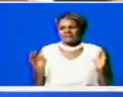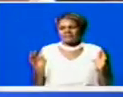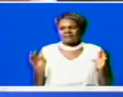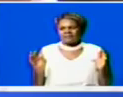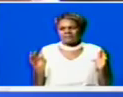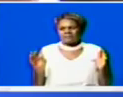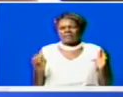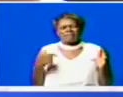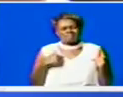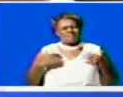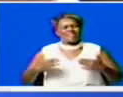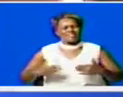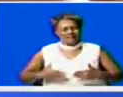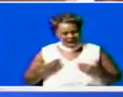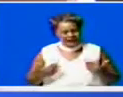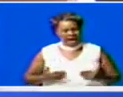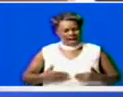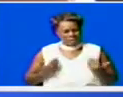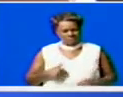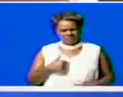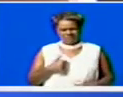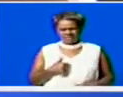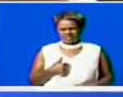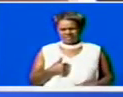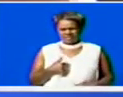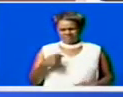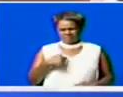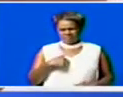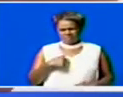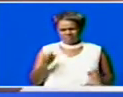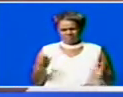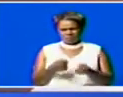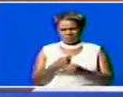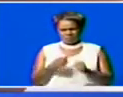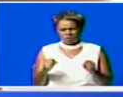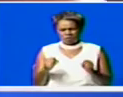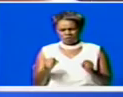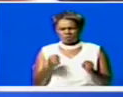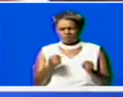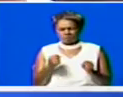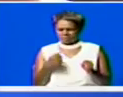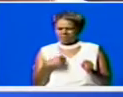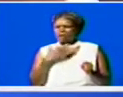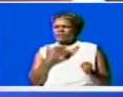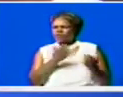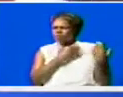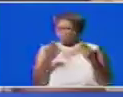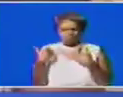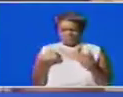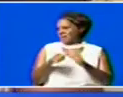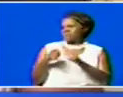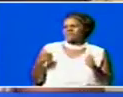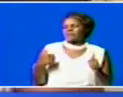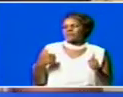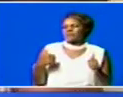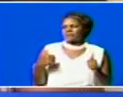like, overwhelmed with my feelings that I can remember, actually, I was about to take a shower, and I refused actually to take a shower. I